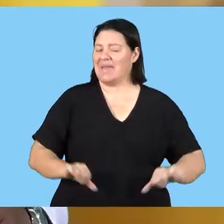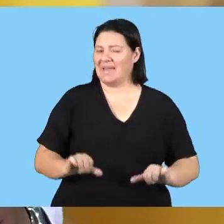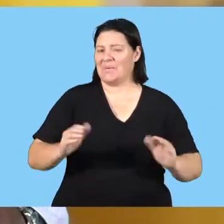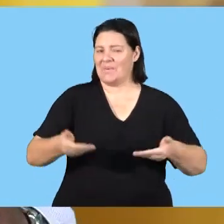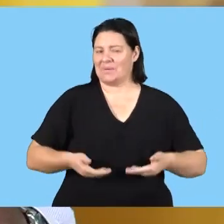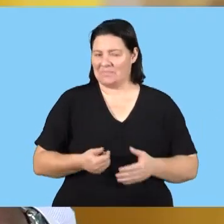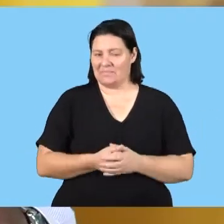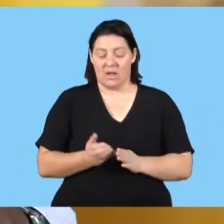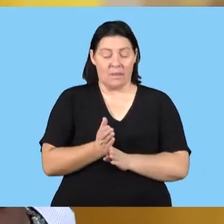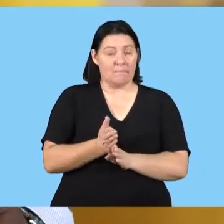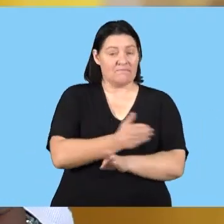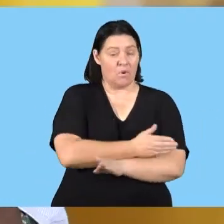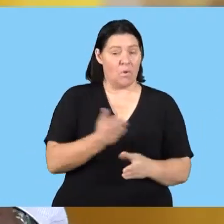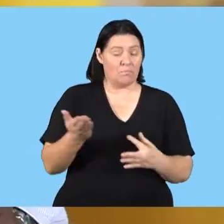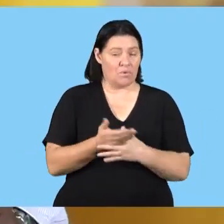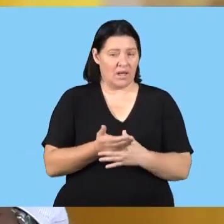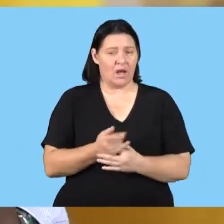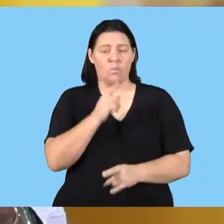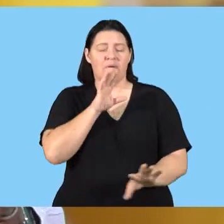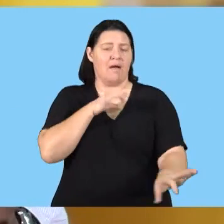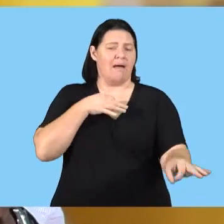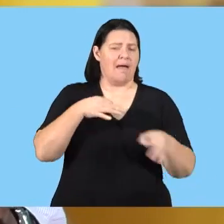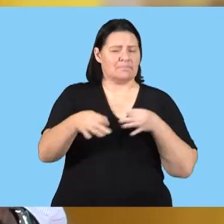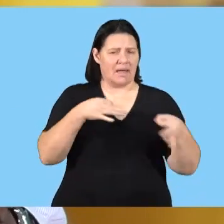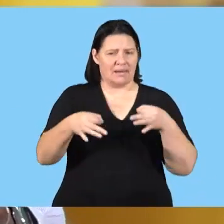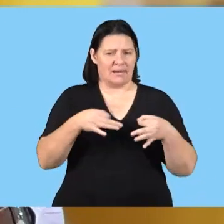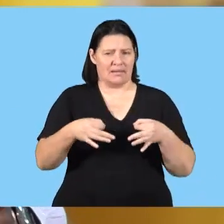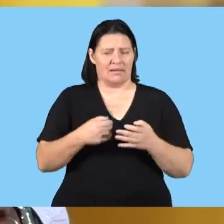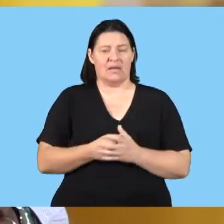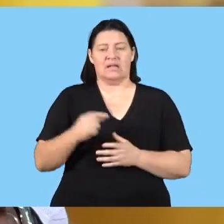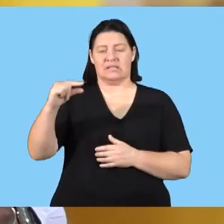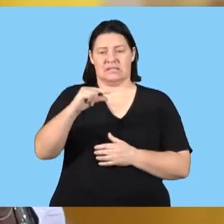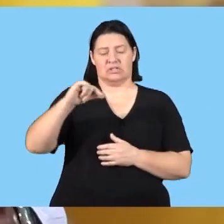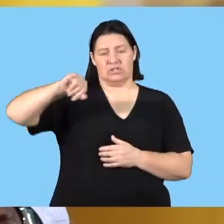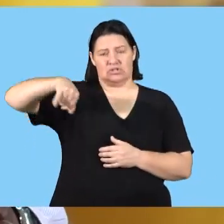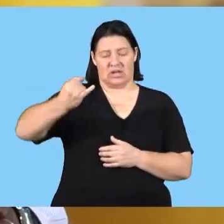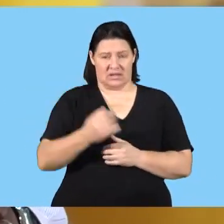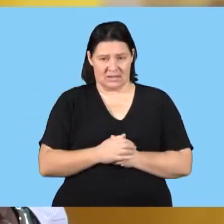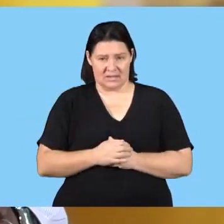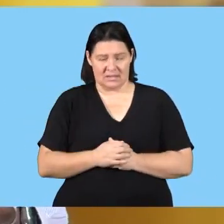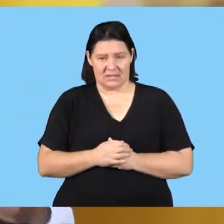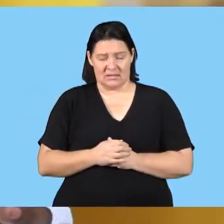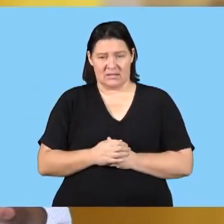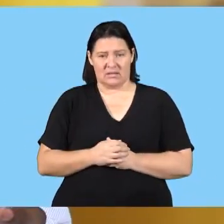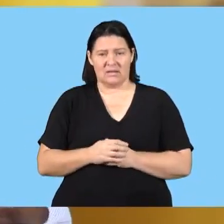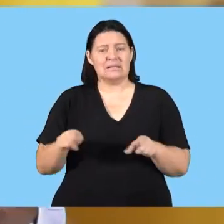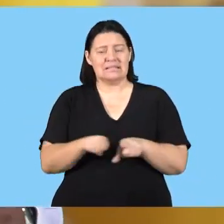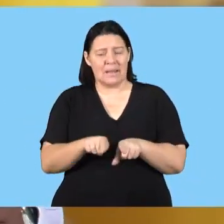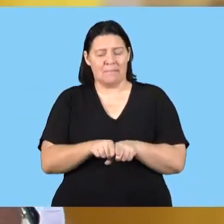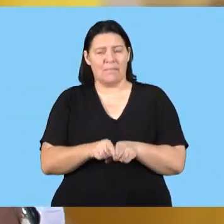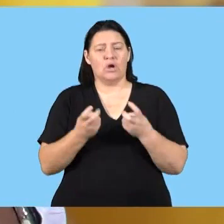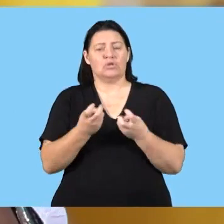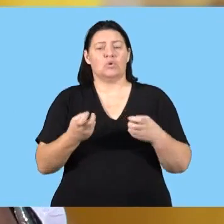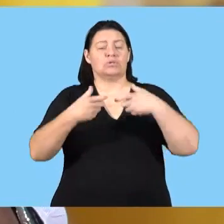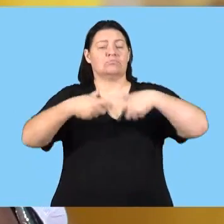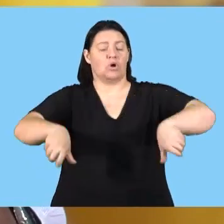Welcome back, dear learners. Before the ad break, we were able to define the general journal, as well as to name